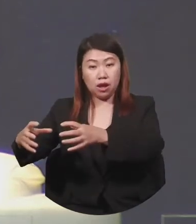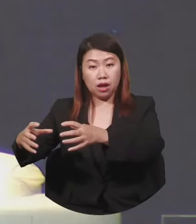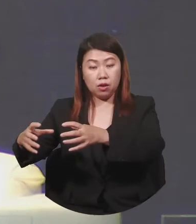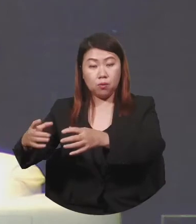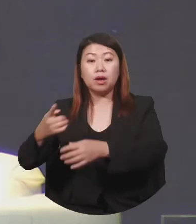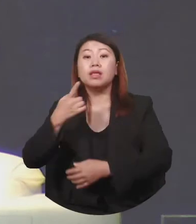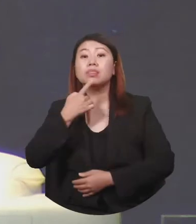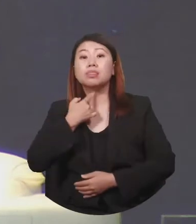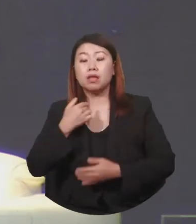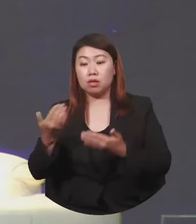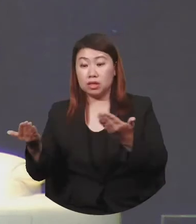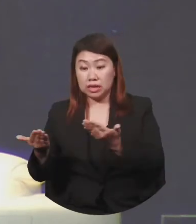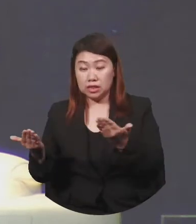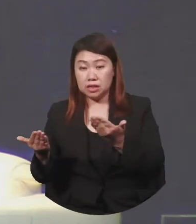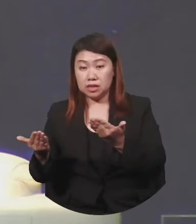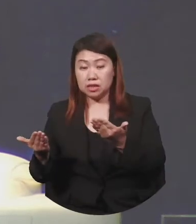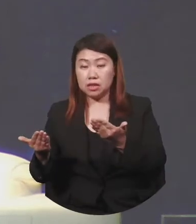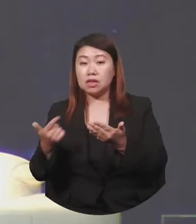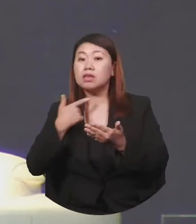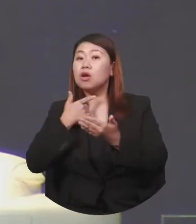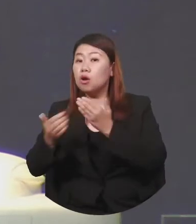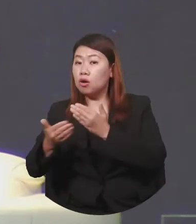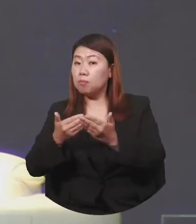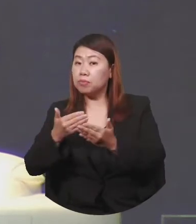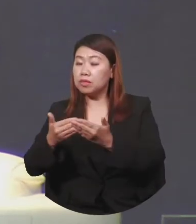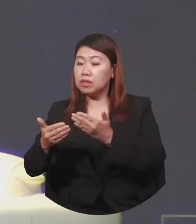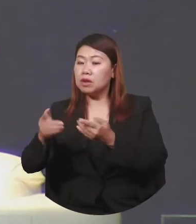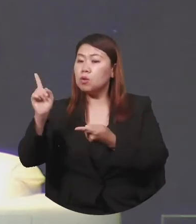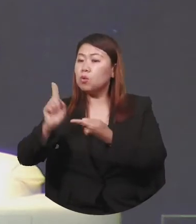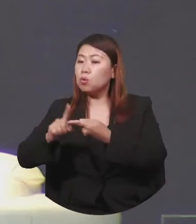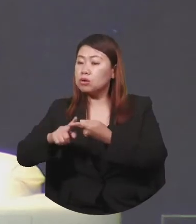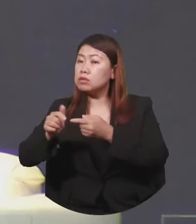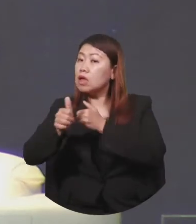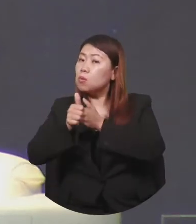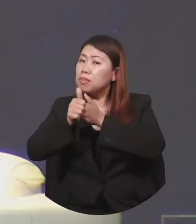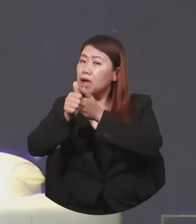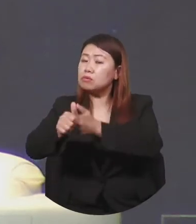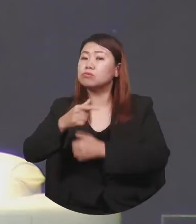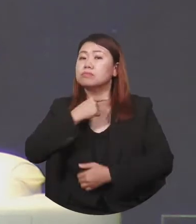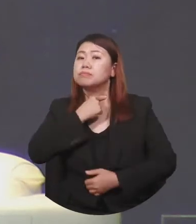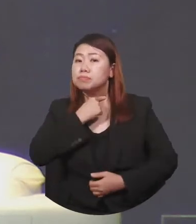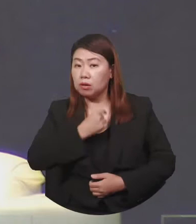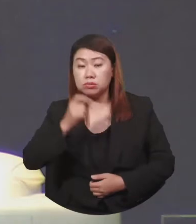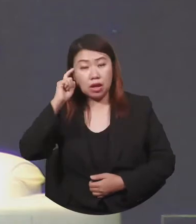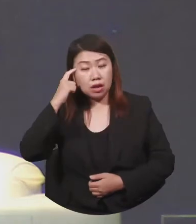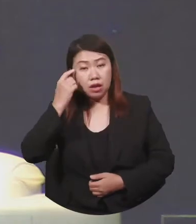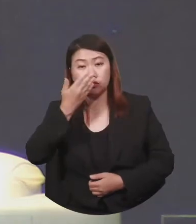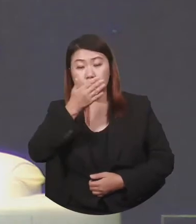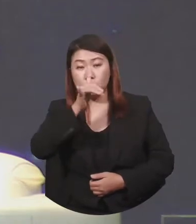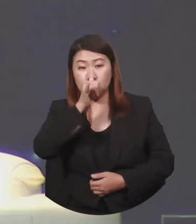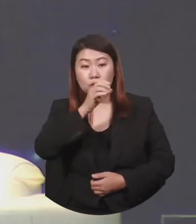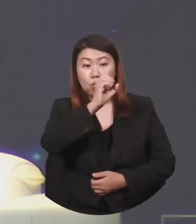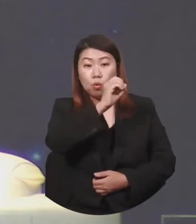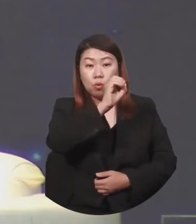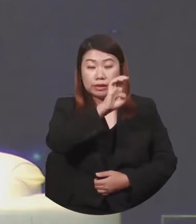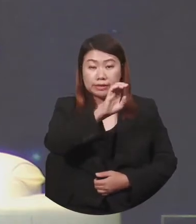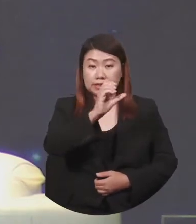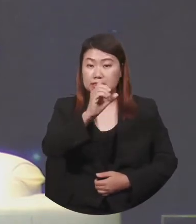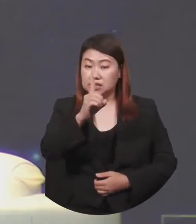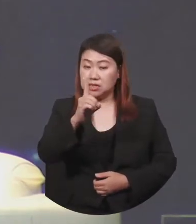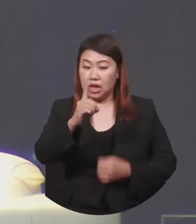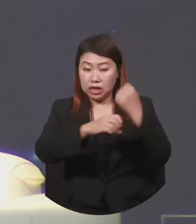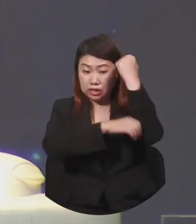of OECD DAC and committing to the standards promoted by this organization and so on,